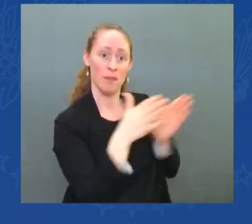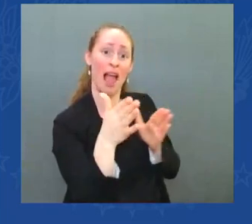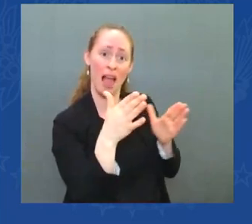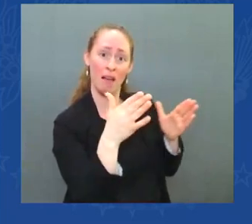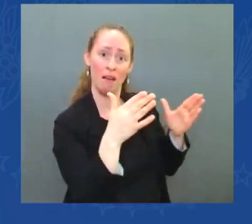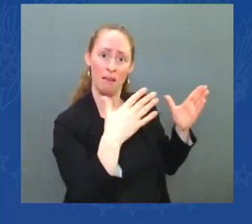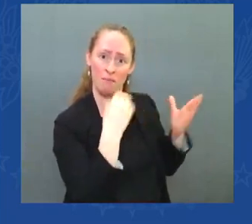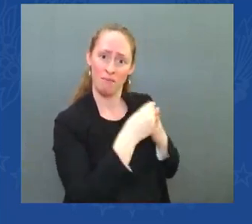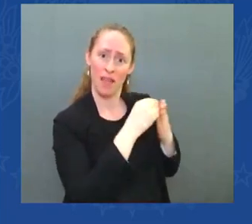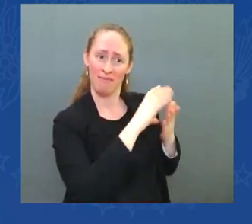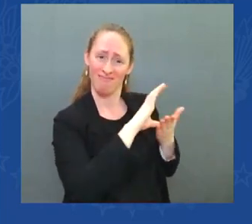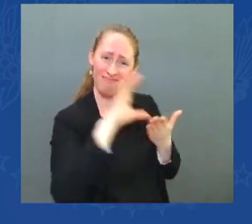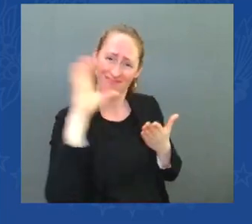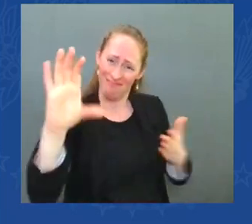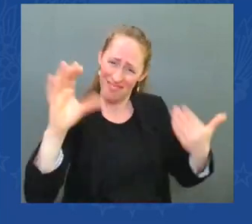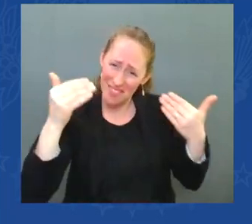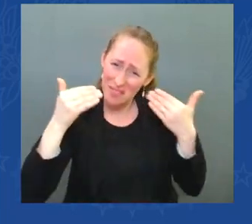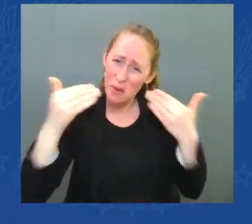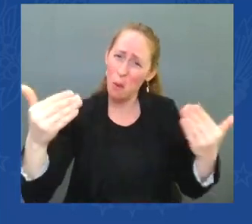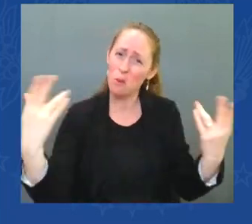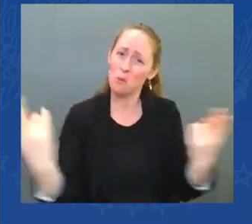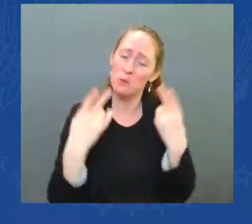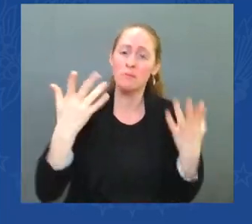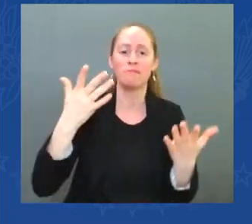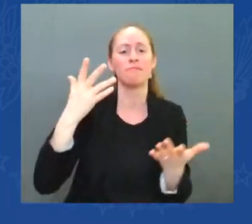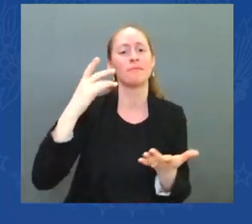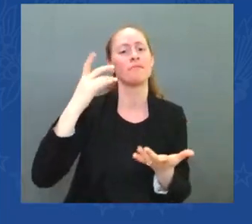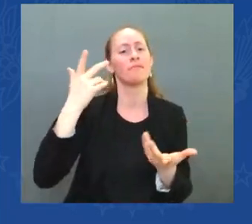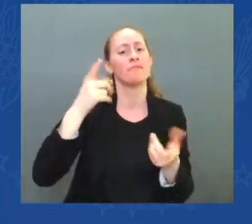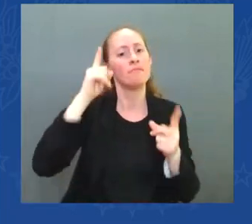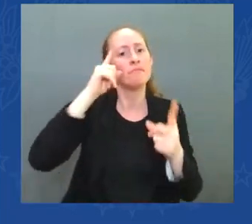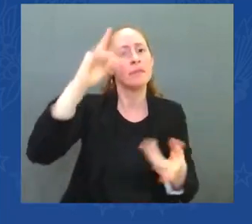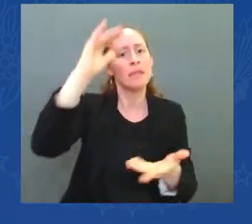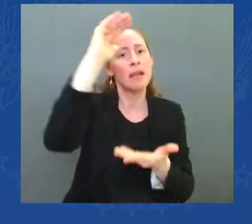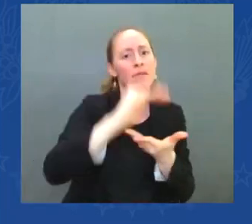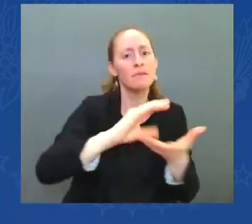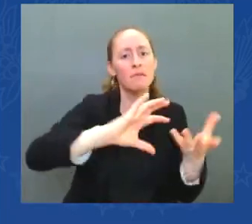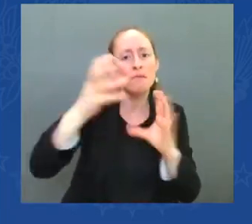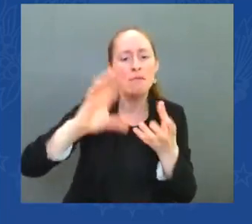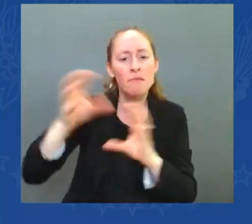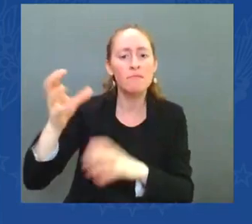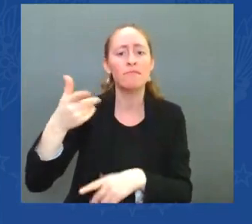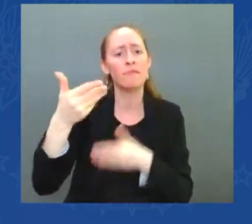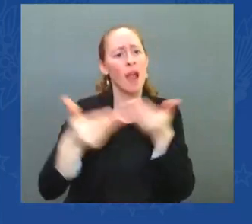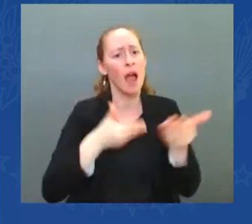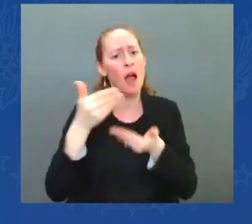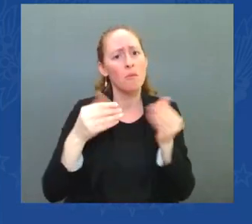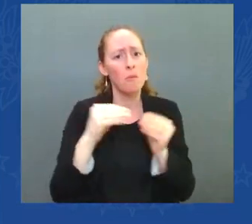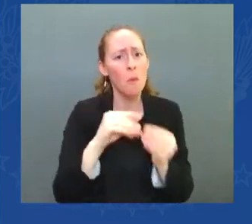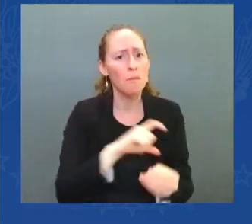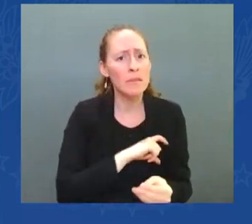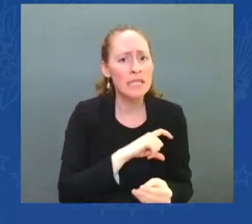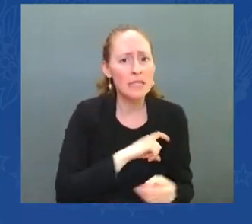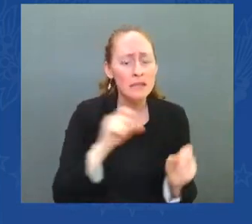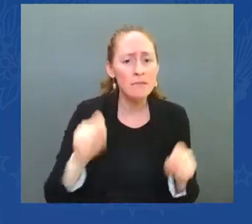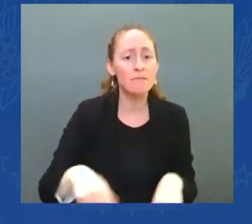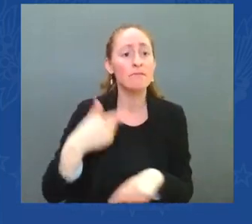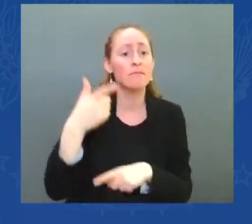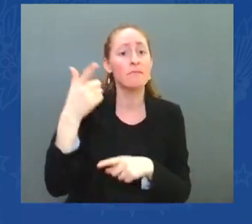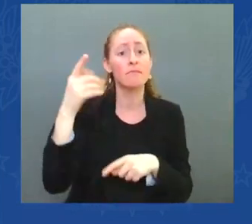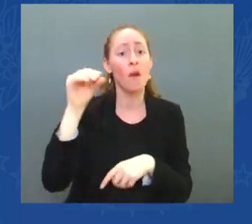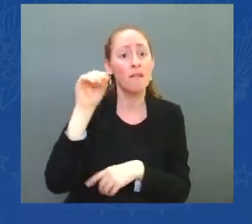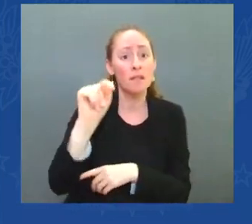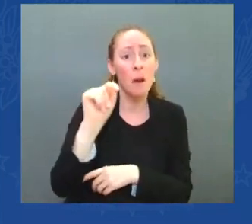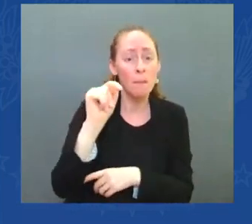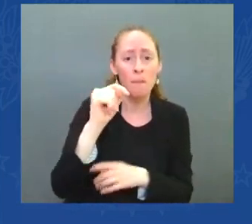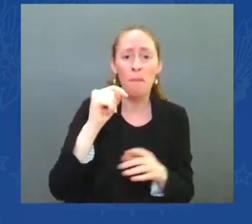community policing, pay police overtime, purchase crime-fighting technologies. They were given the money, they can do it.